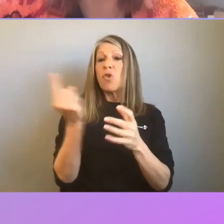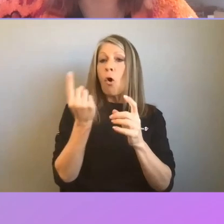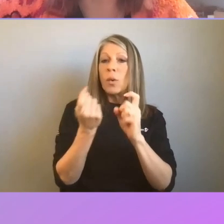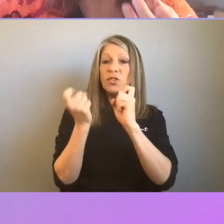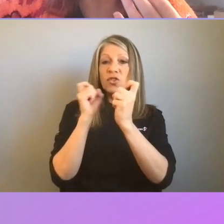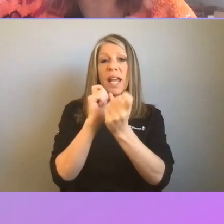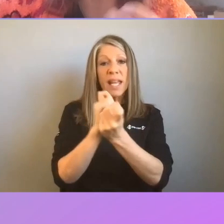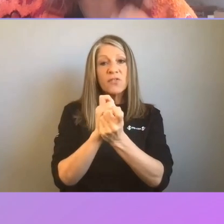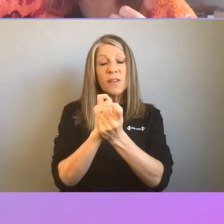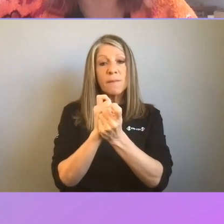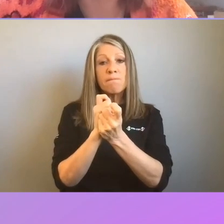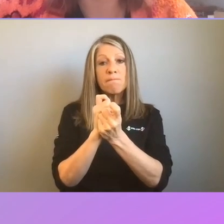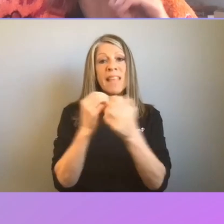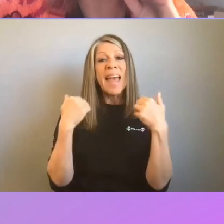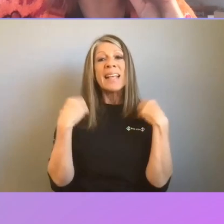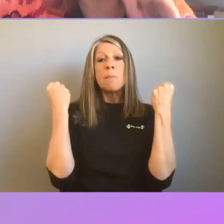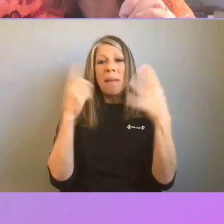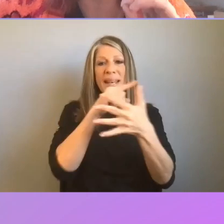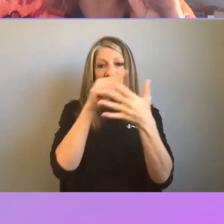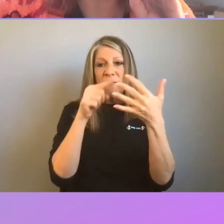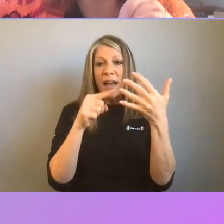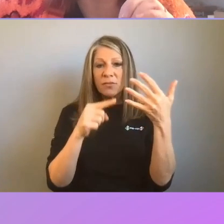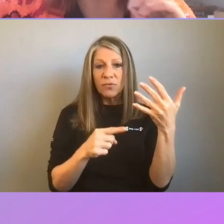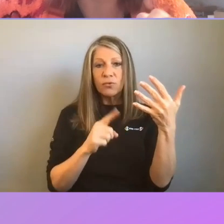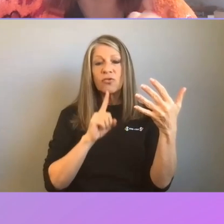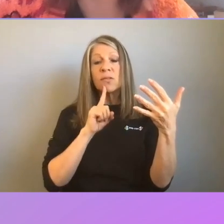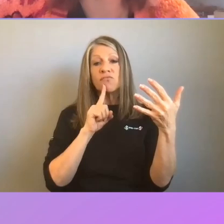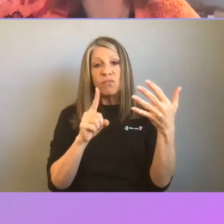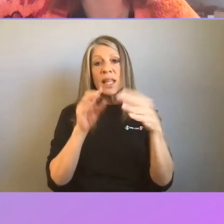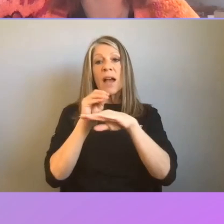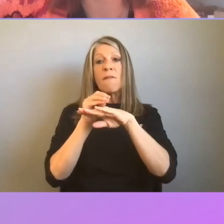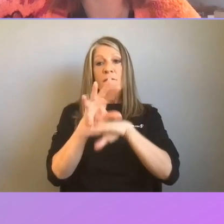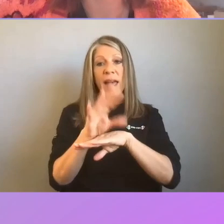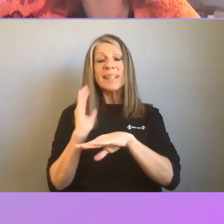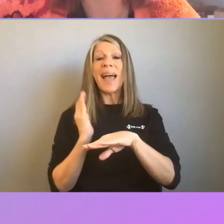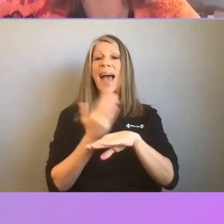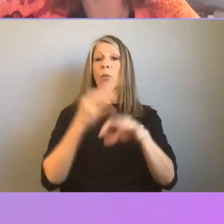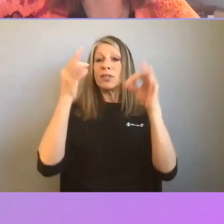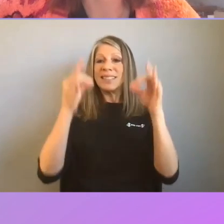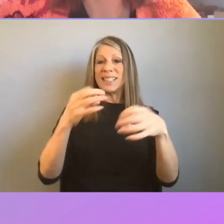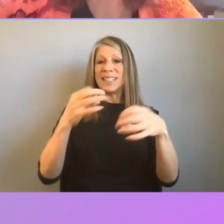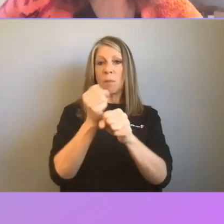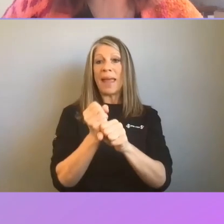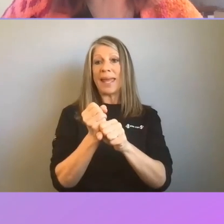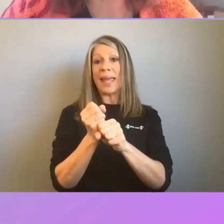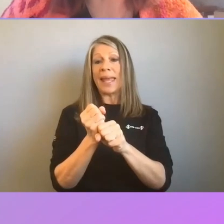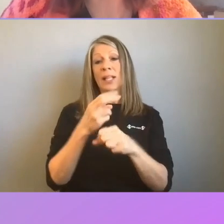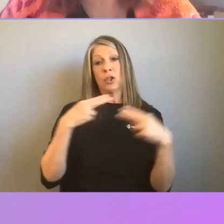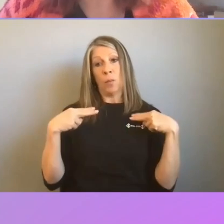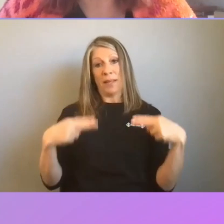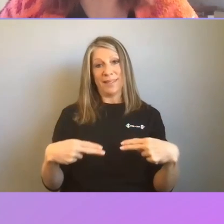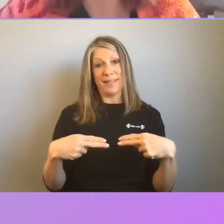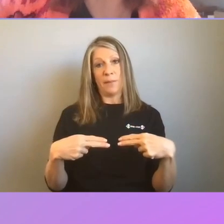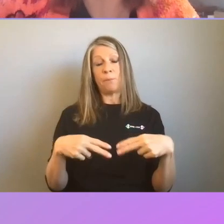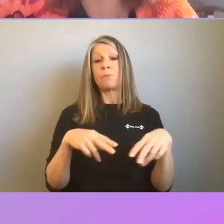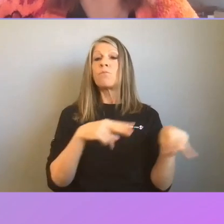it has a lot of factors that really affect our decision-making as human beings. So let's